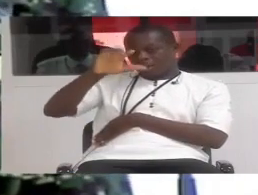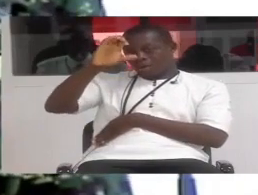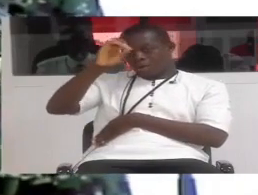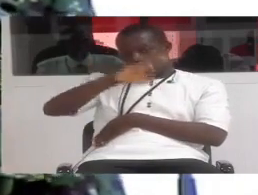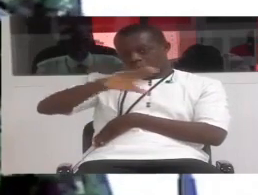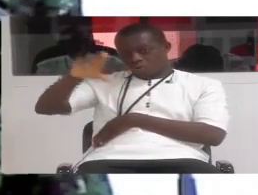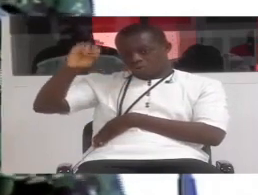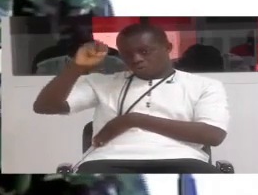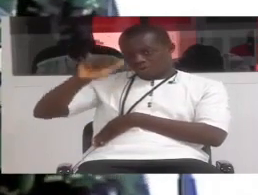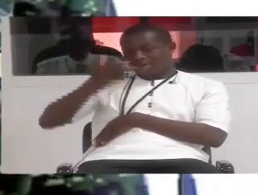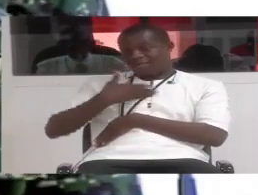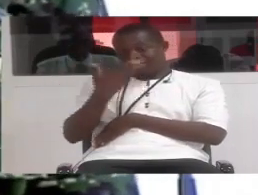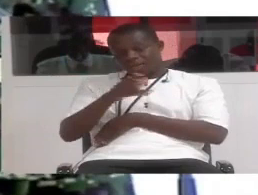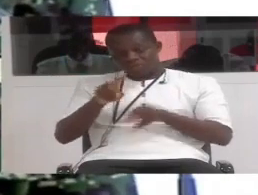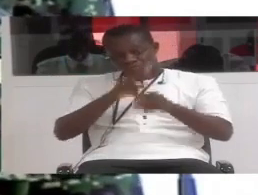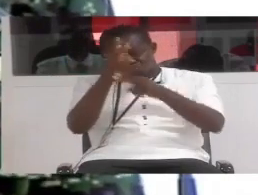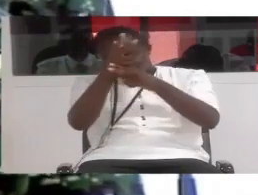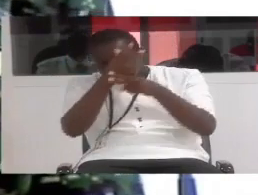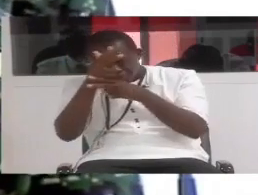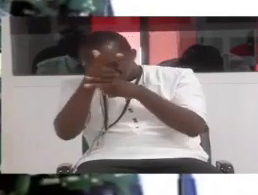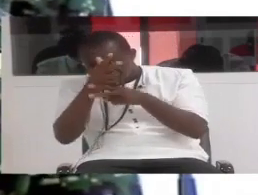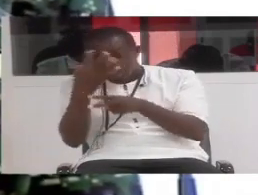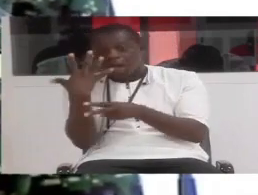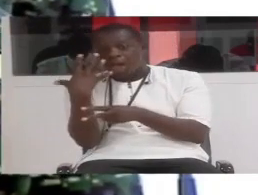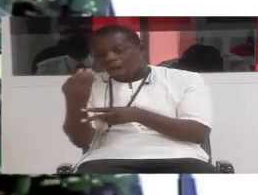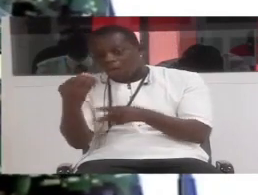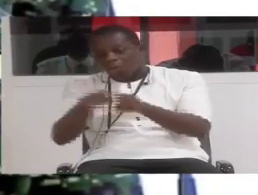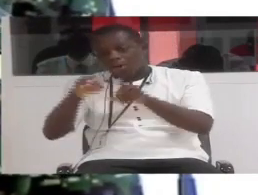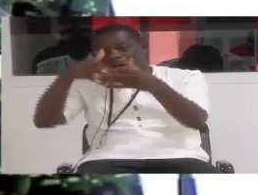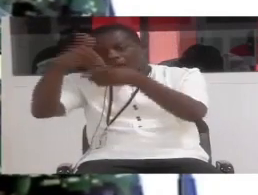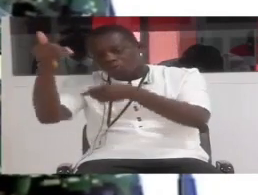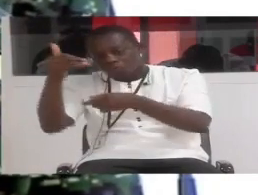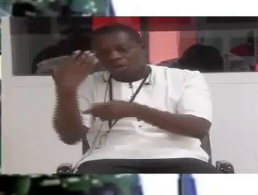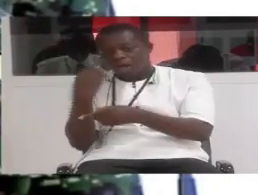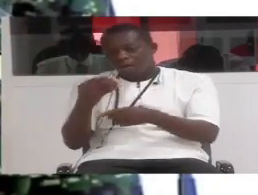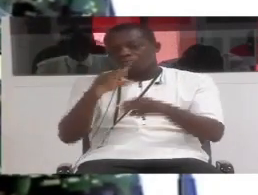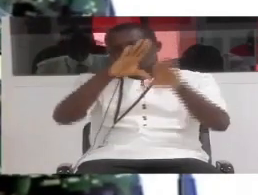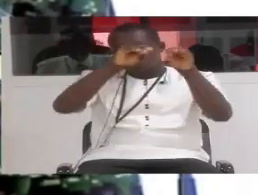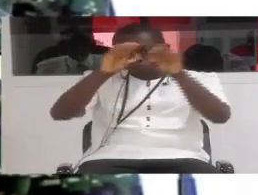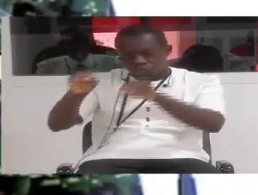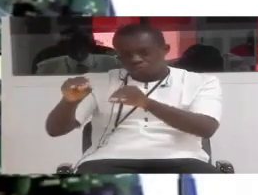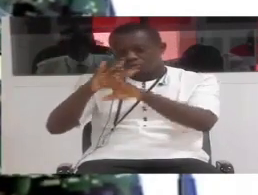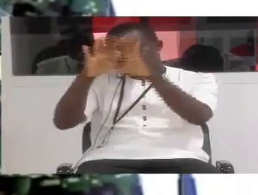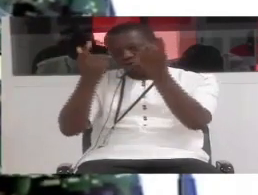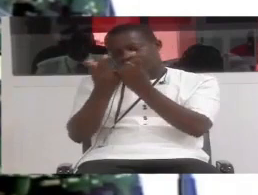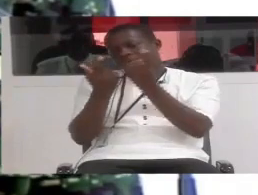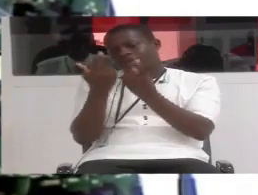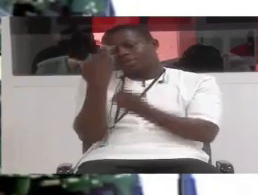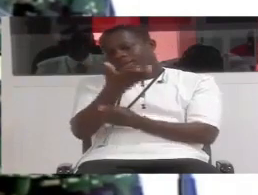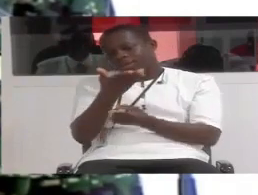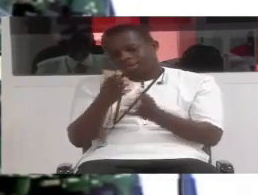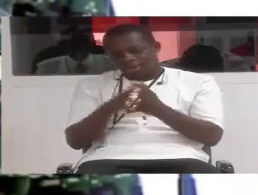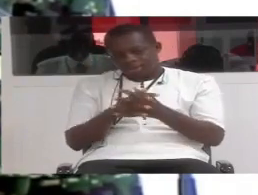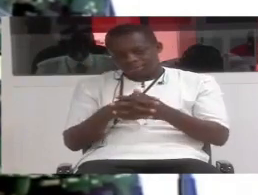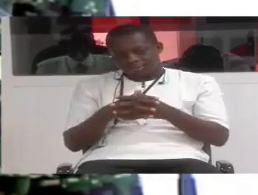nu ñoo doxé ak nu ñoo génné. But at that moment they were in a hotel but that Michael Korea was there also monitoring their